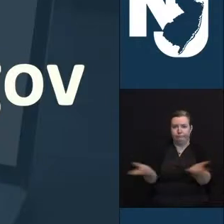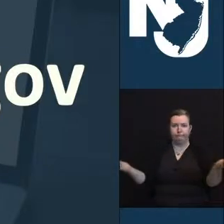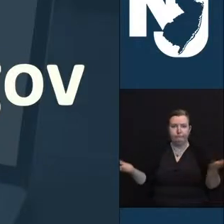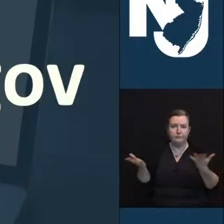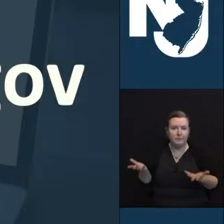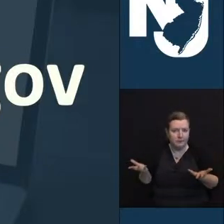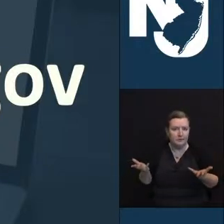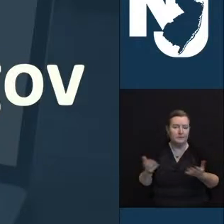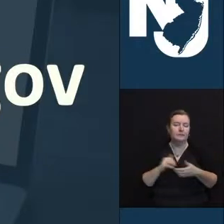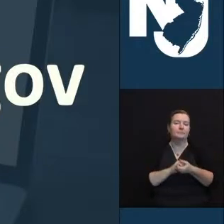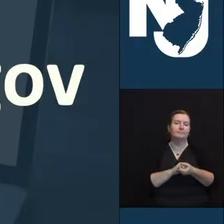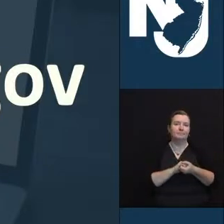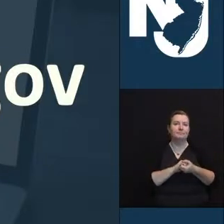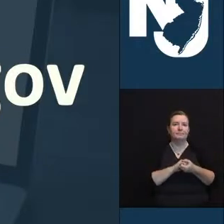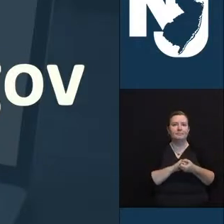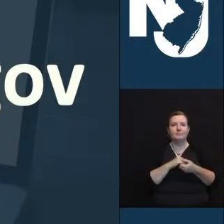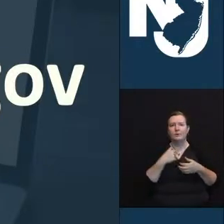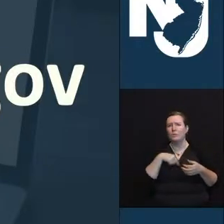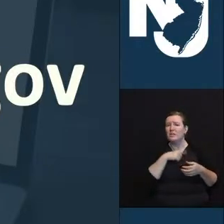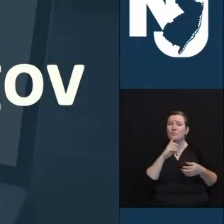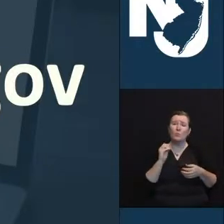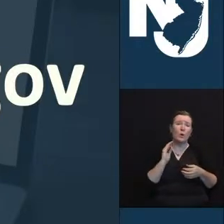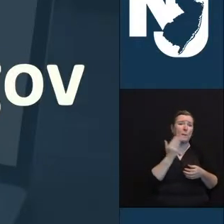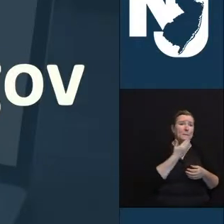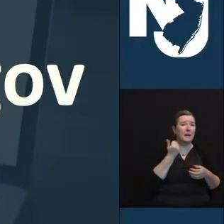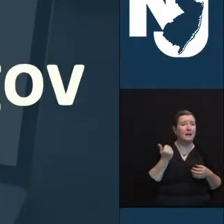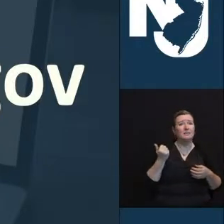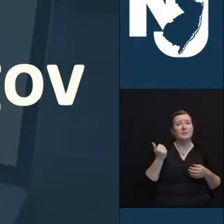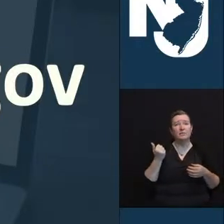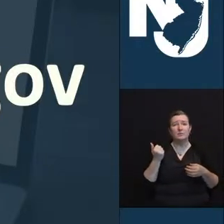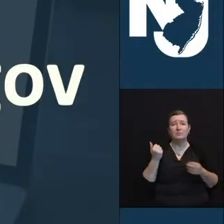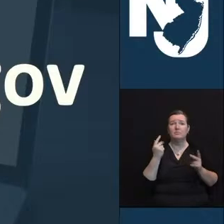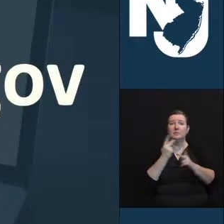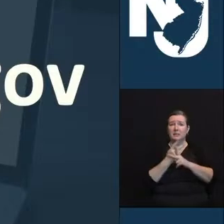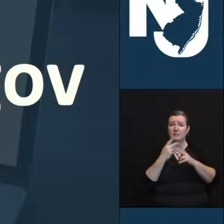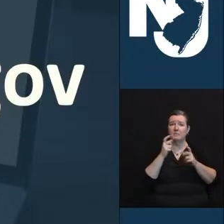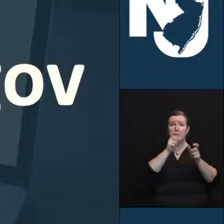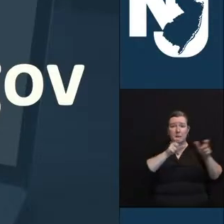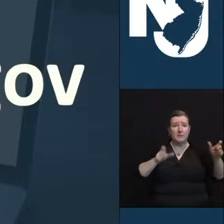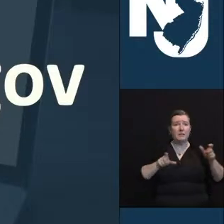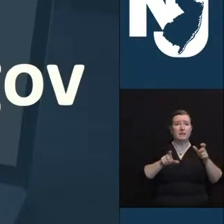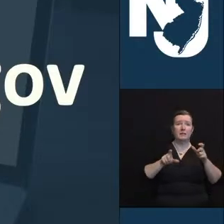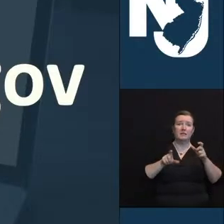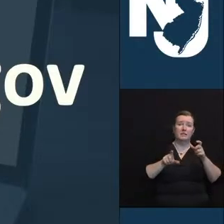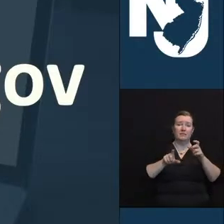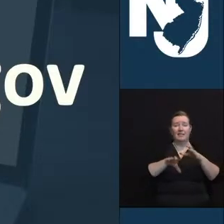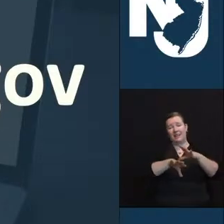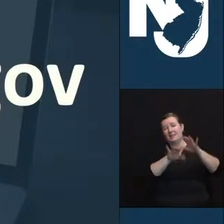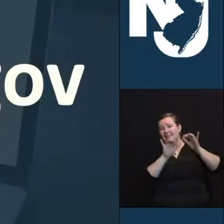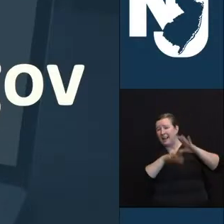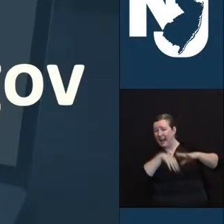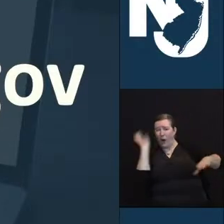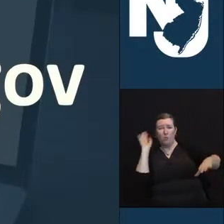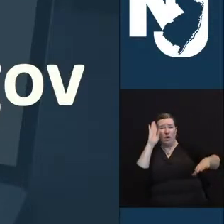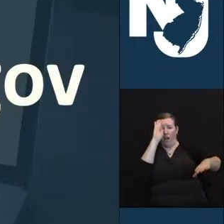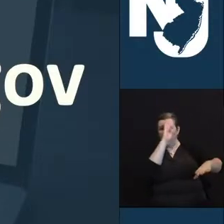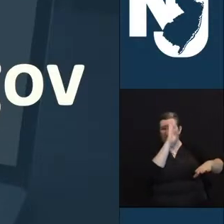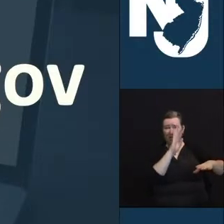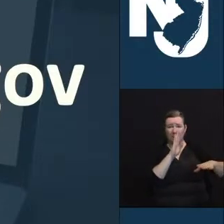to check the spread and to keep residents out of our hospitals, there are still New Jerseyans who have passed from complications of